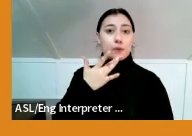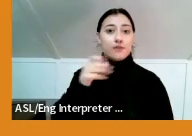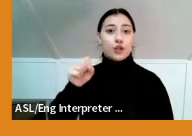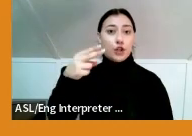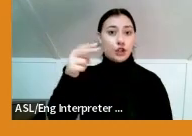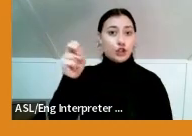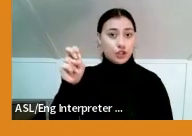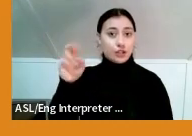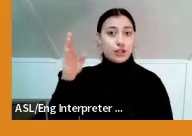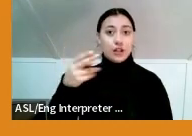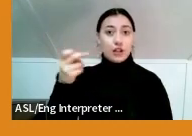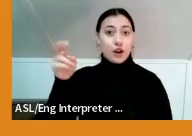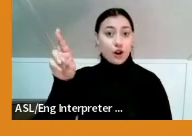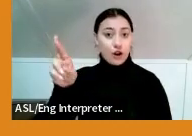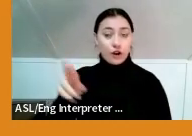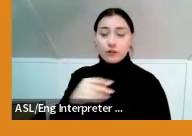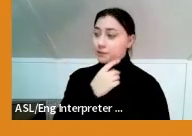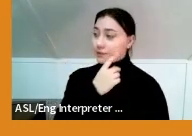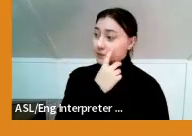her.